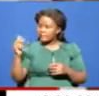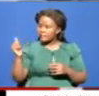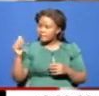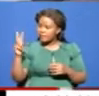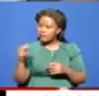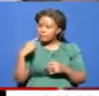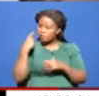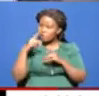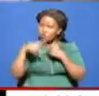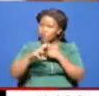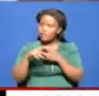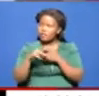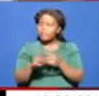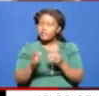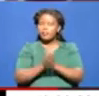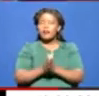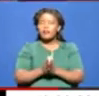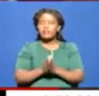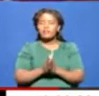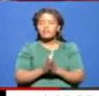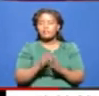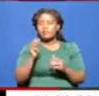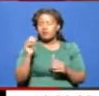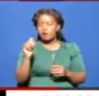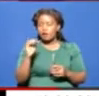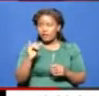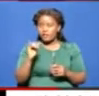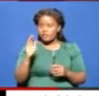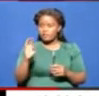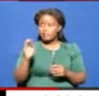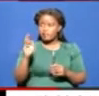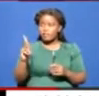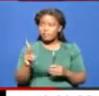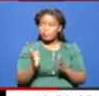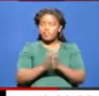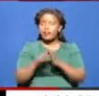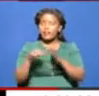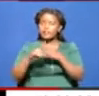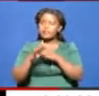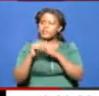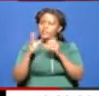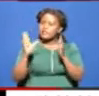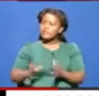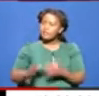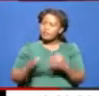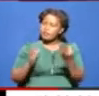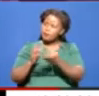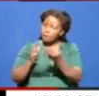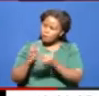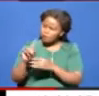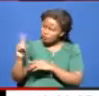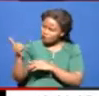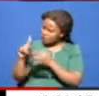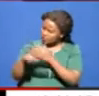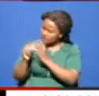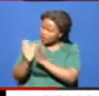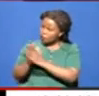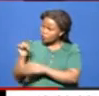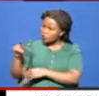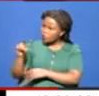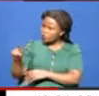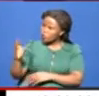of IEK, and of course, engineer Maingi. So I want to start with you, Bwana CES. Yes. You